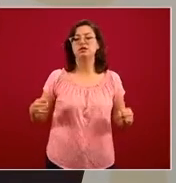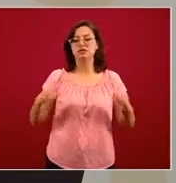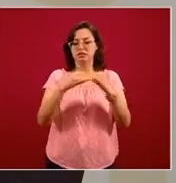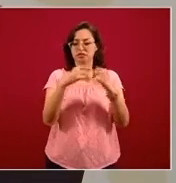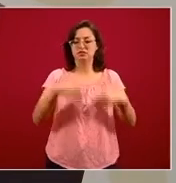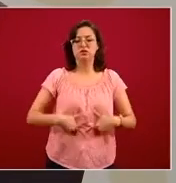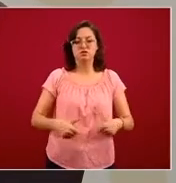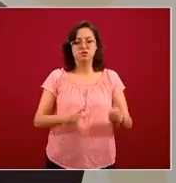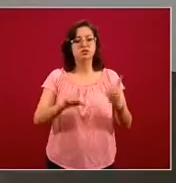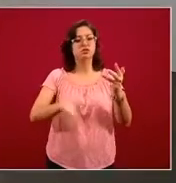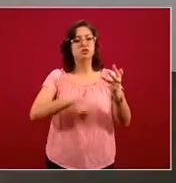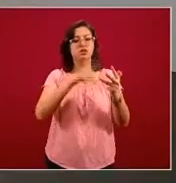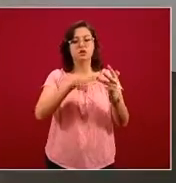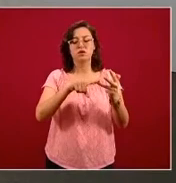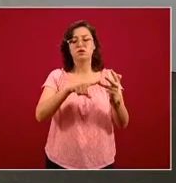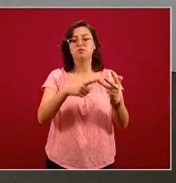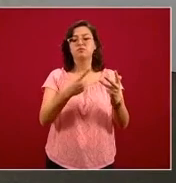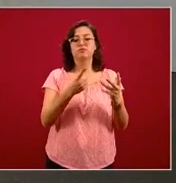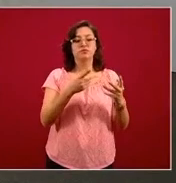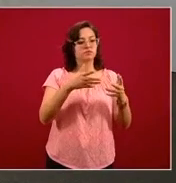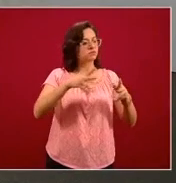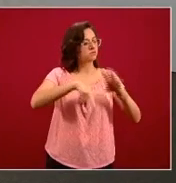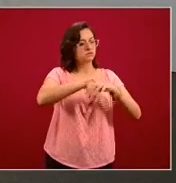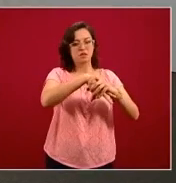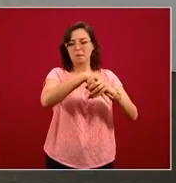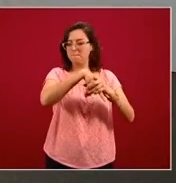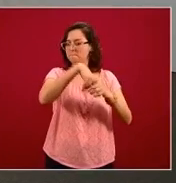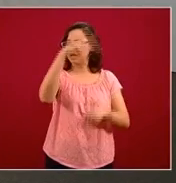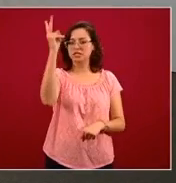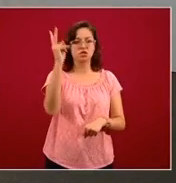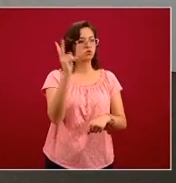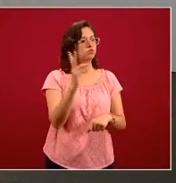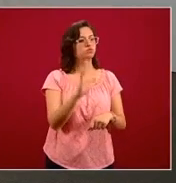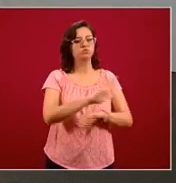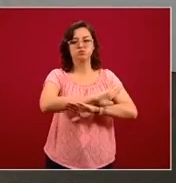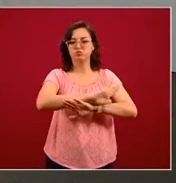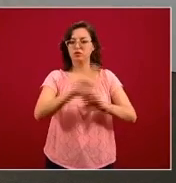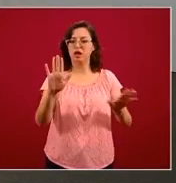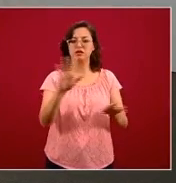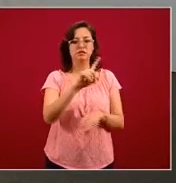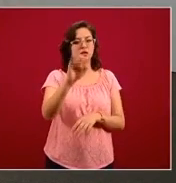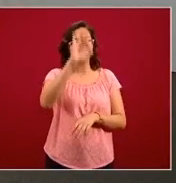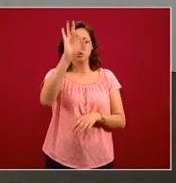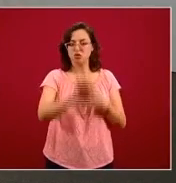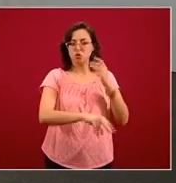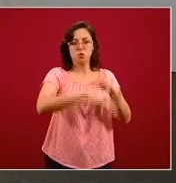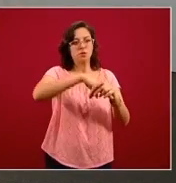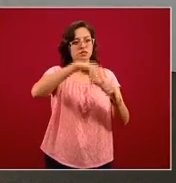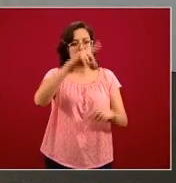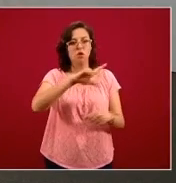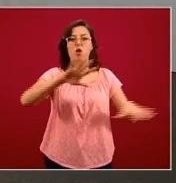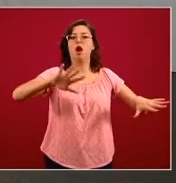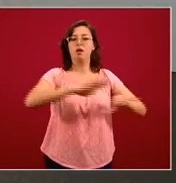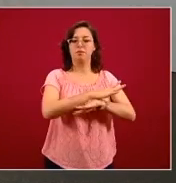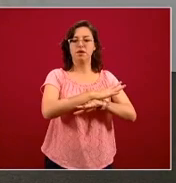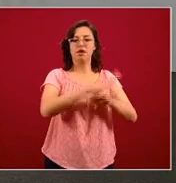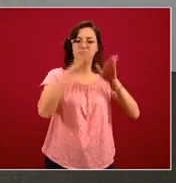it, and we, as I said, retrofitted those for COVID.